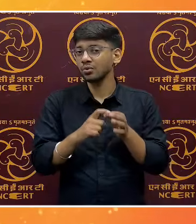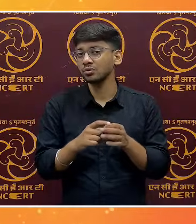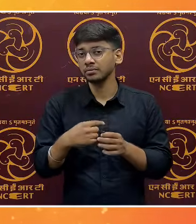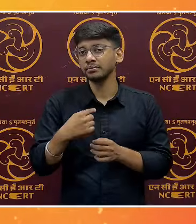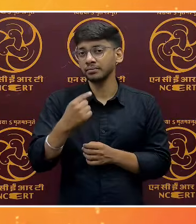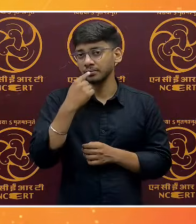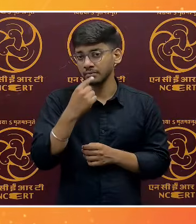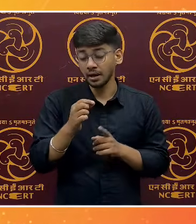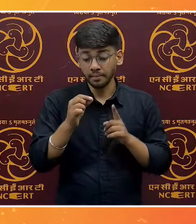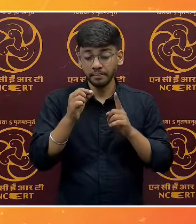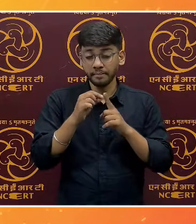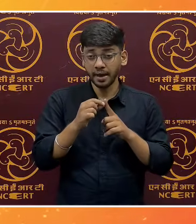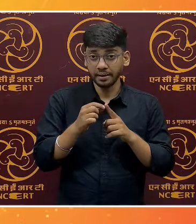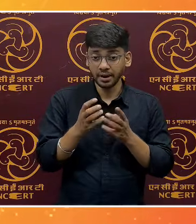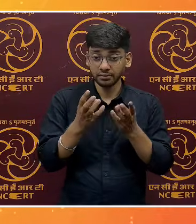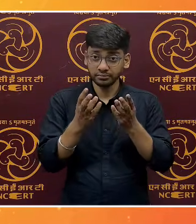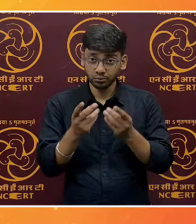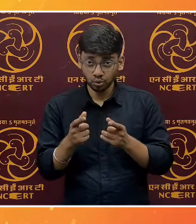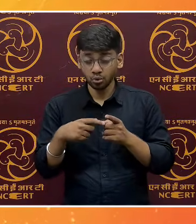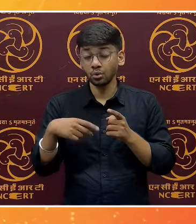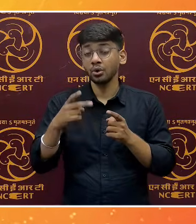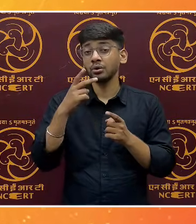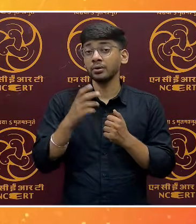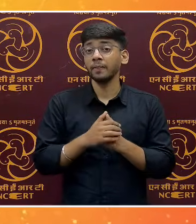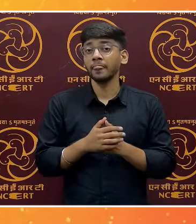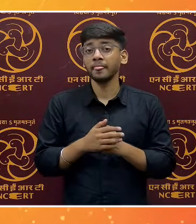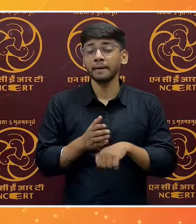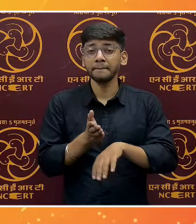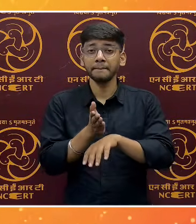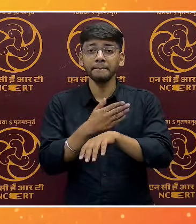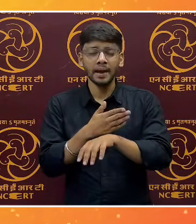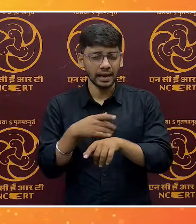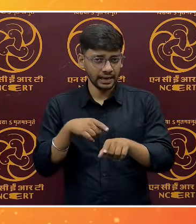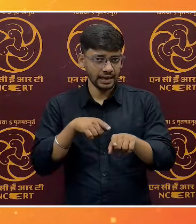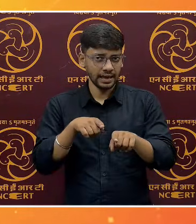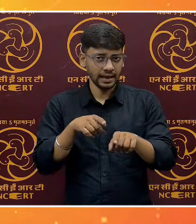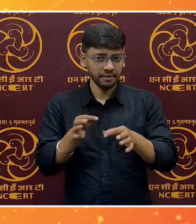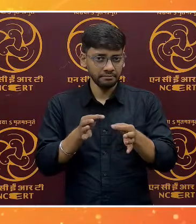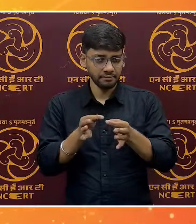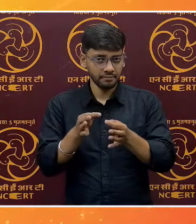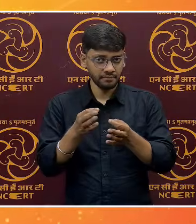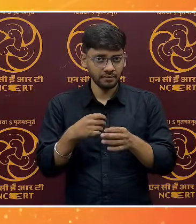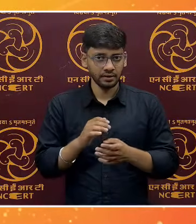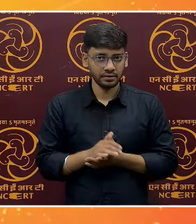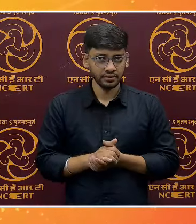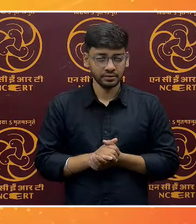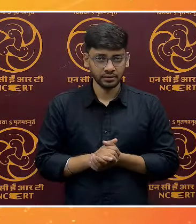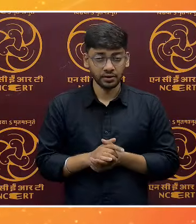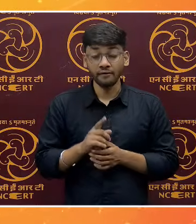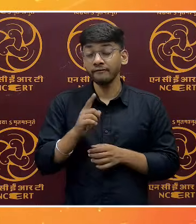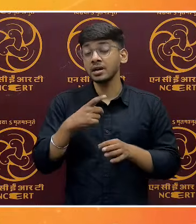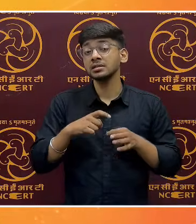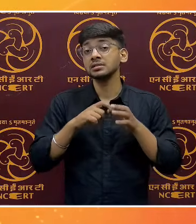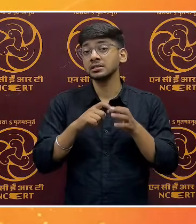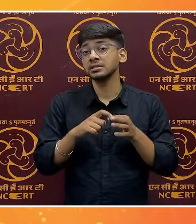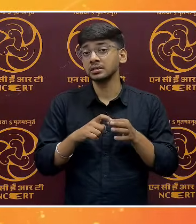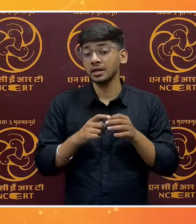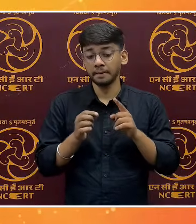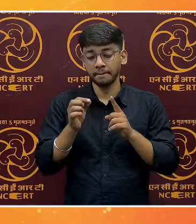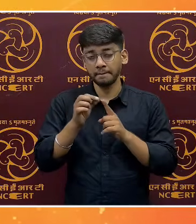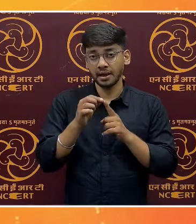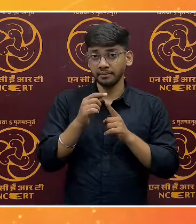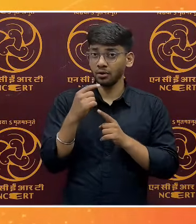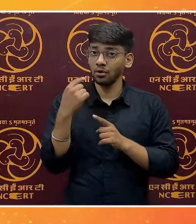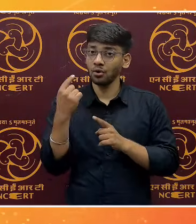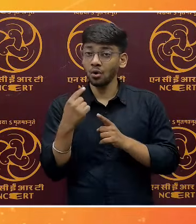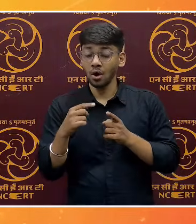is measured in, as I explain in the first that perimeter is only